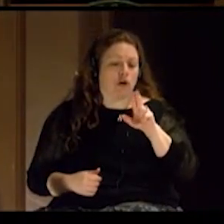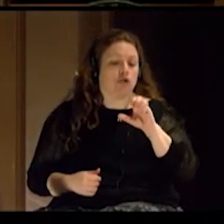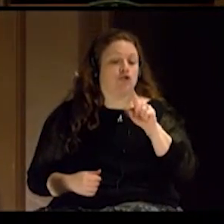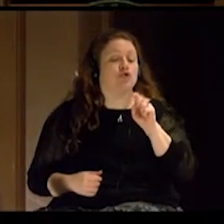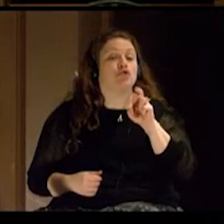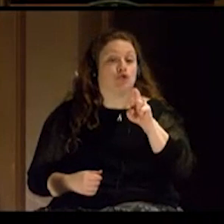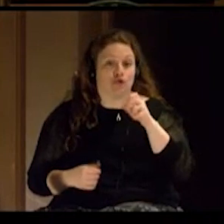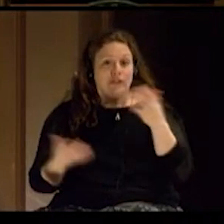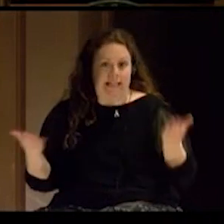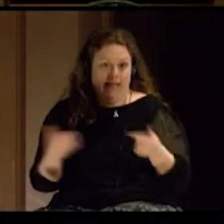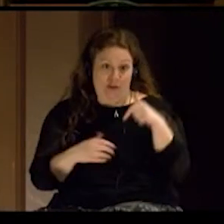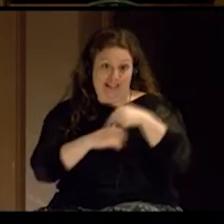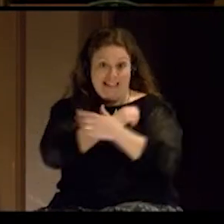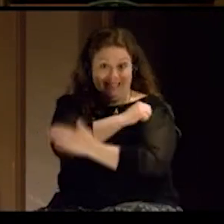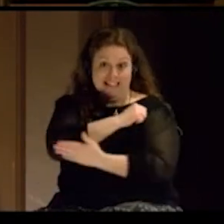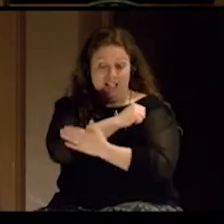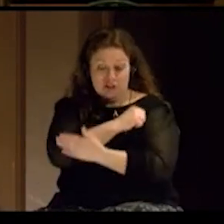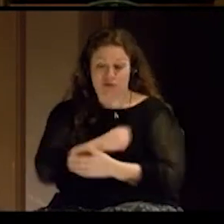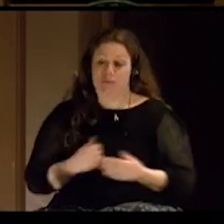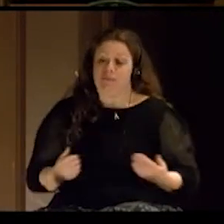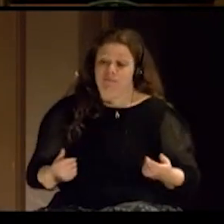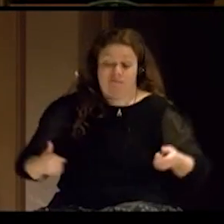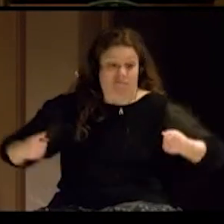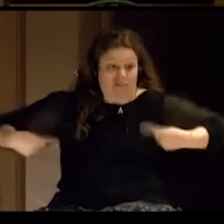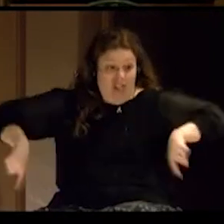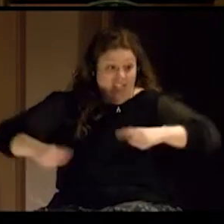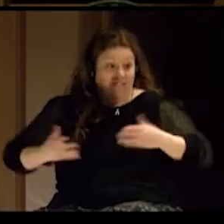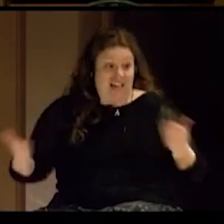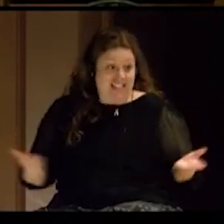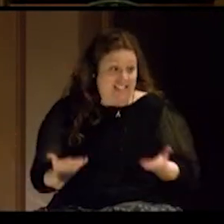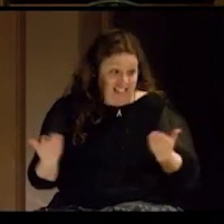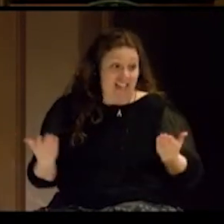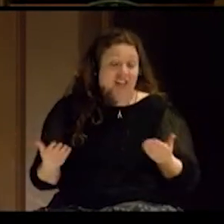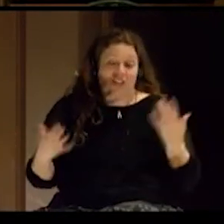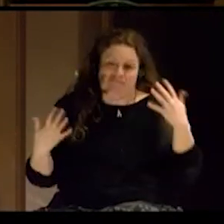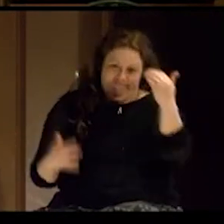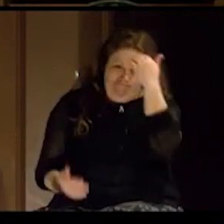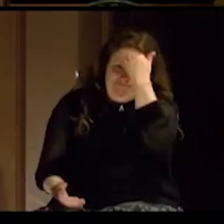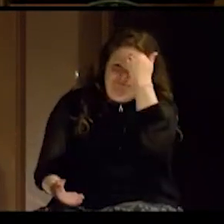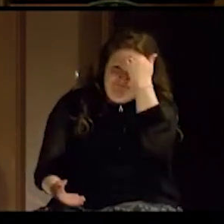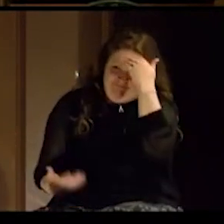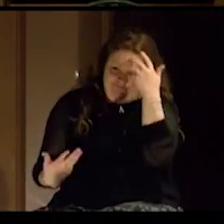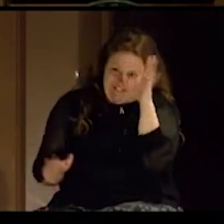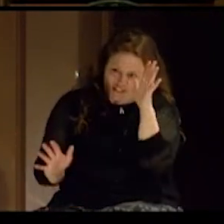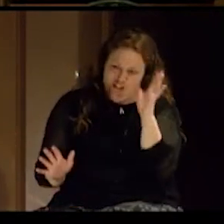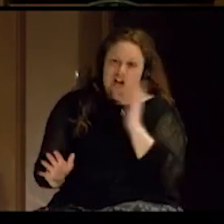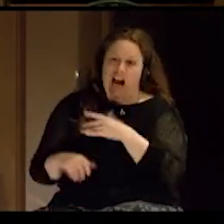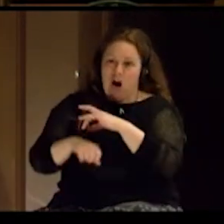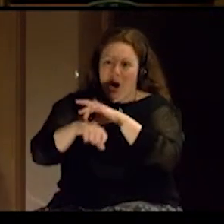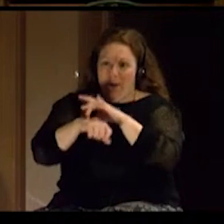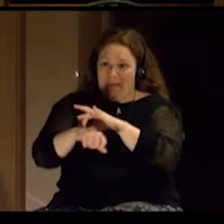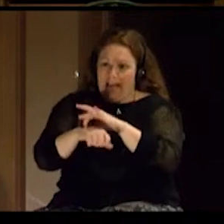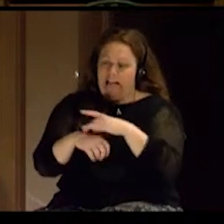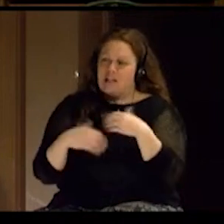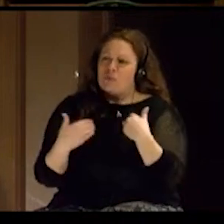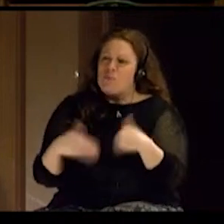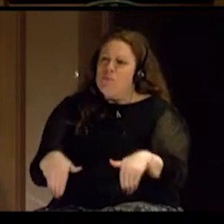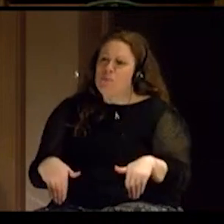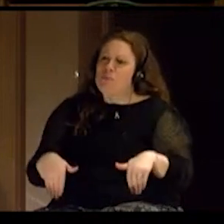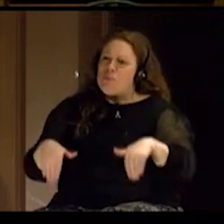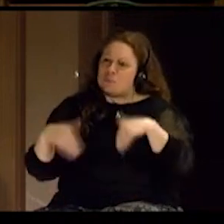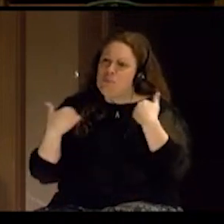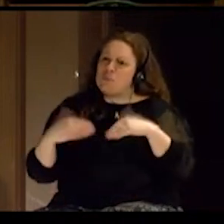It is not news to any of us in this room that our planet is facing an unprecedented series